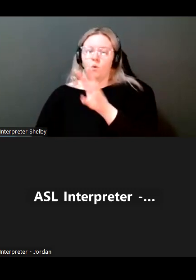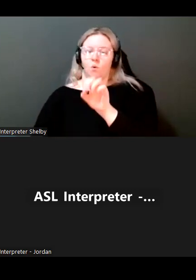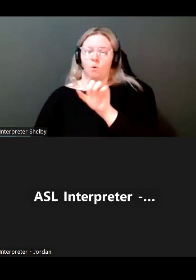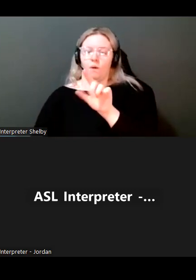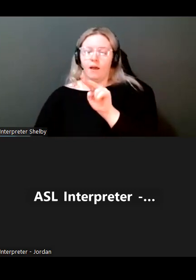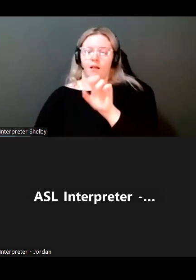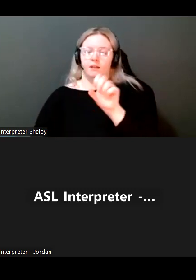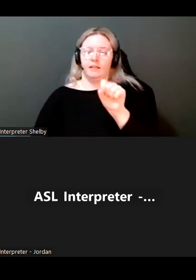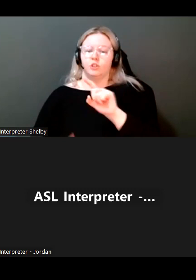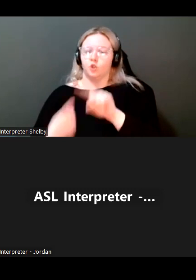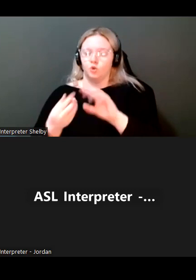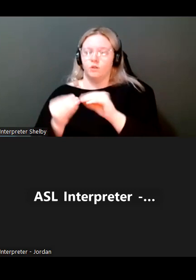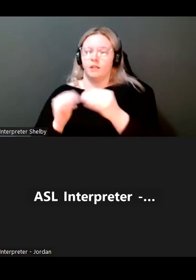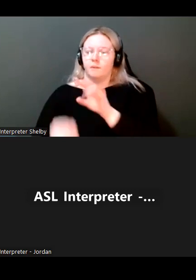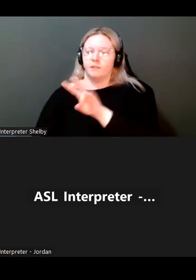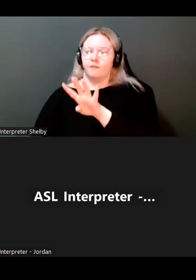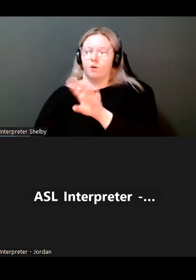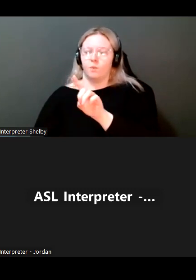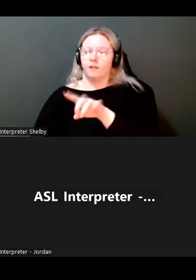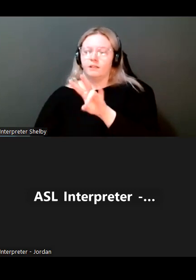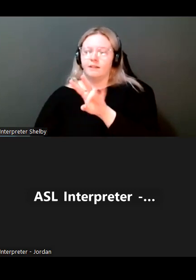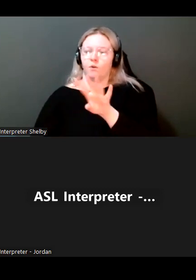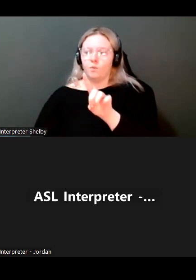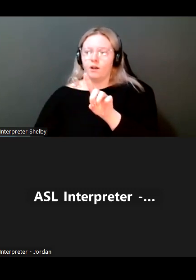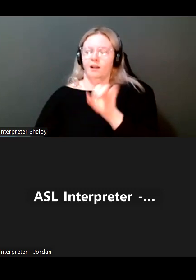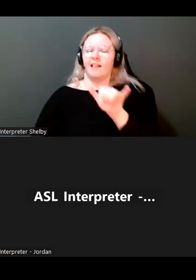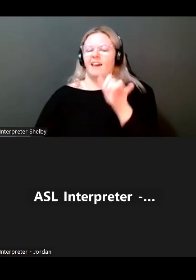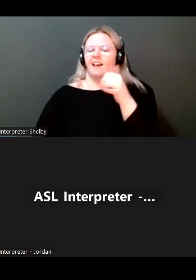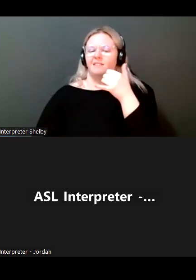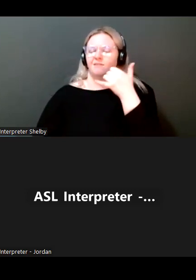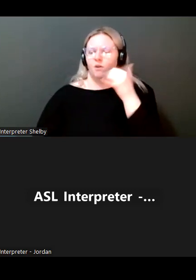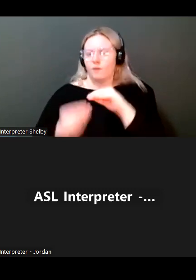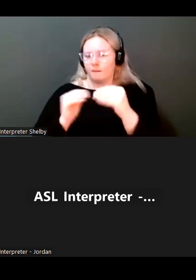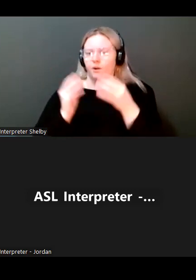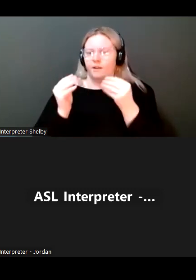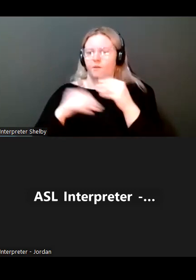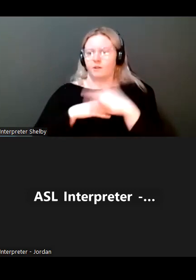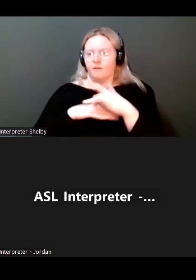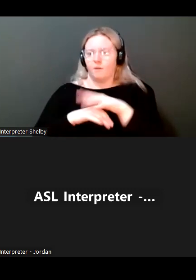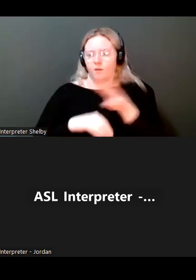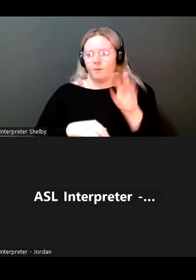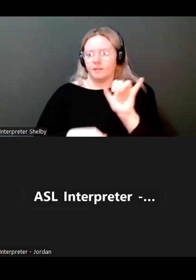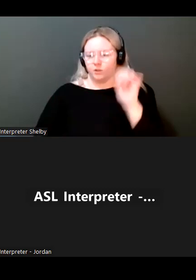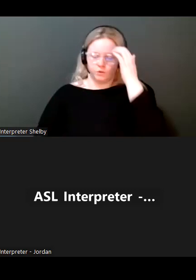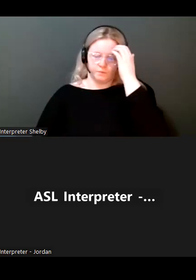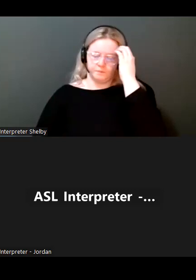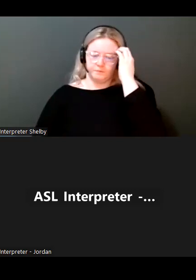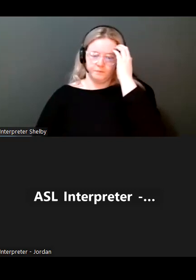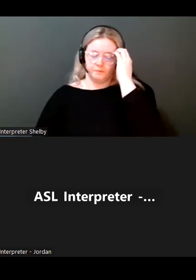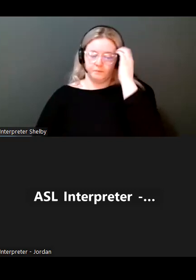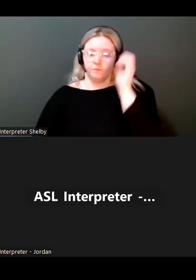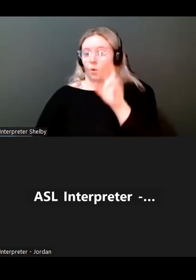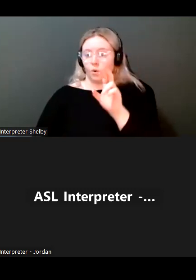741-741. And that information is also available on the Bridge the Gap website. Or if you call the